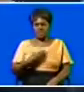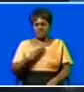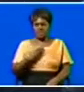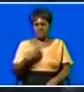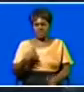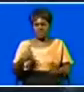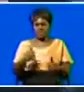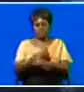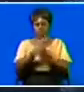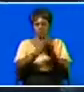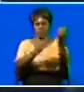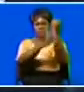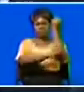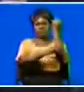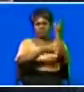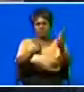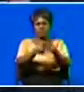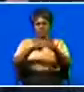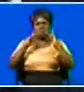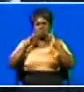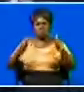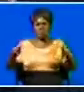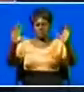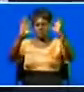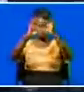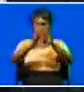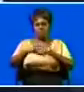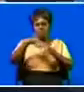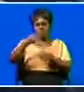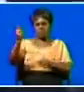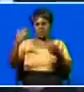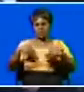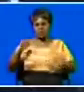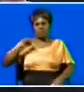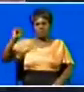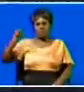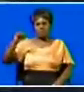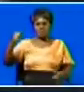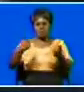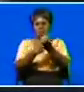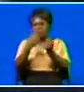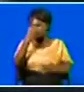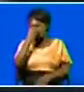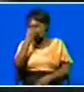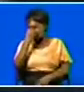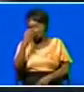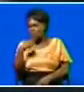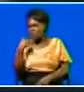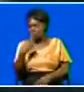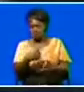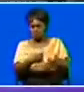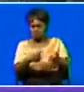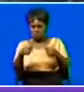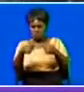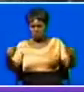various development projects, as well as preaching peace and unity among Kenyans. Politicians who had accompanied the deputy president